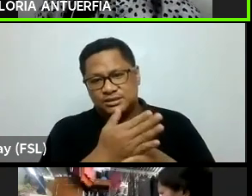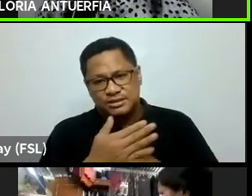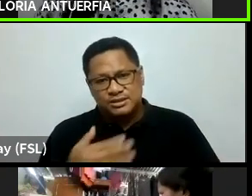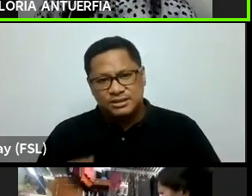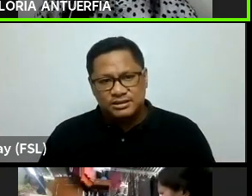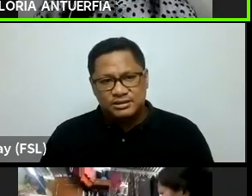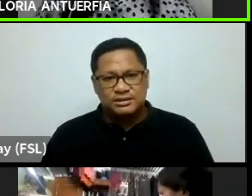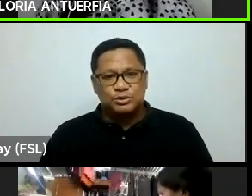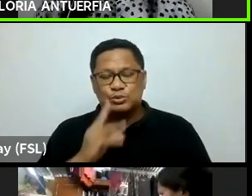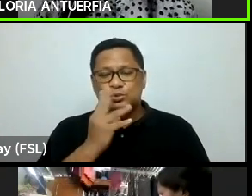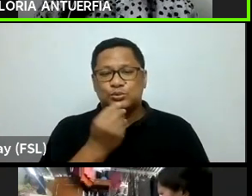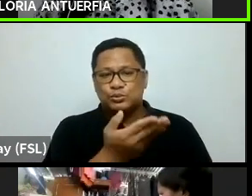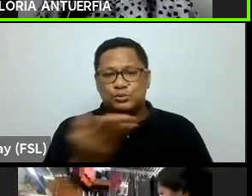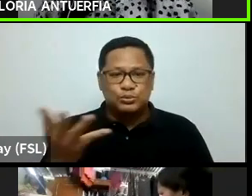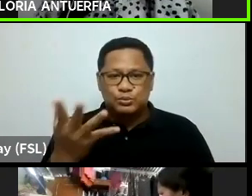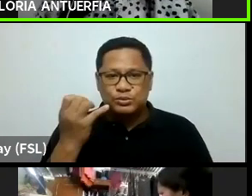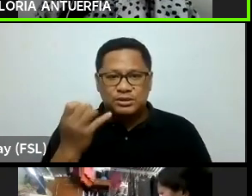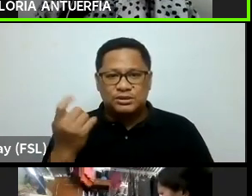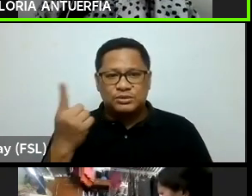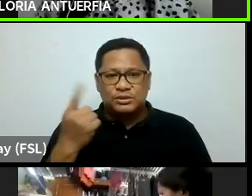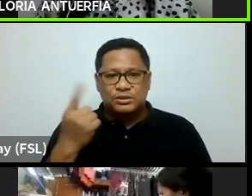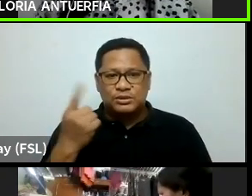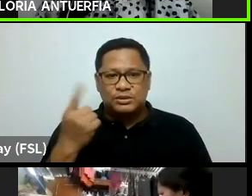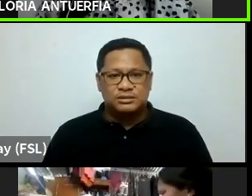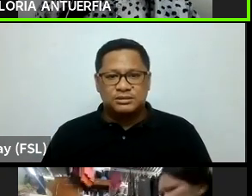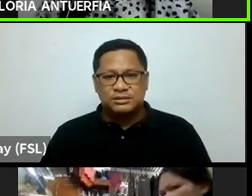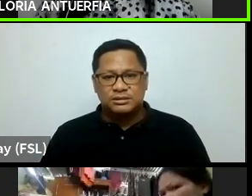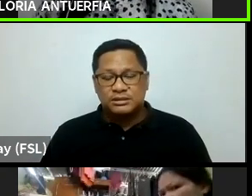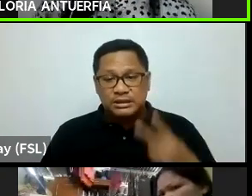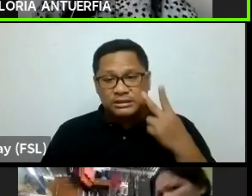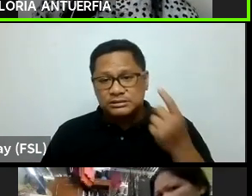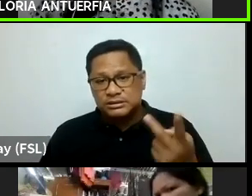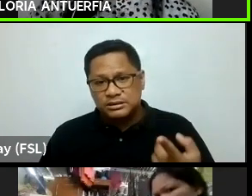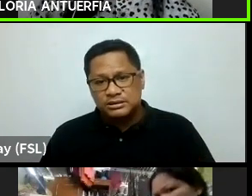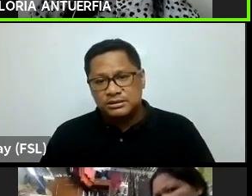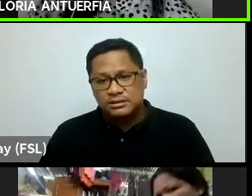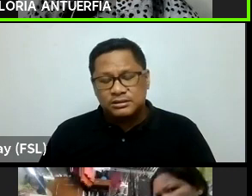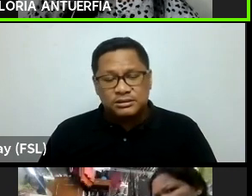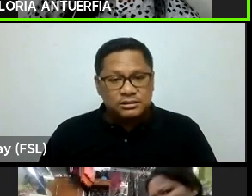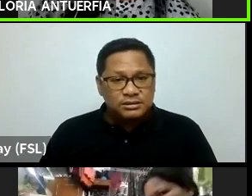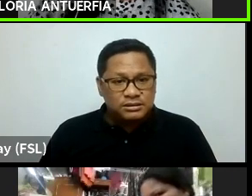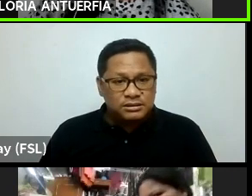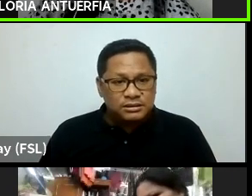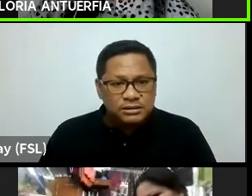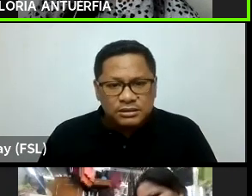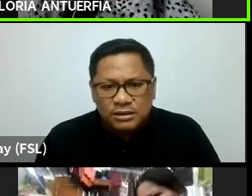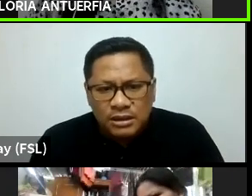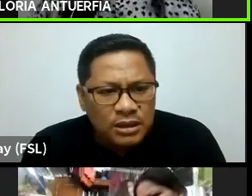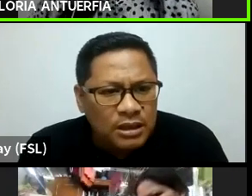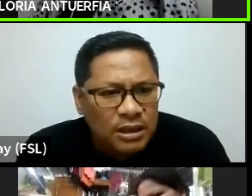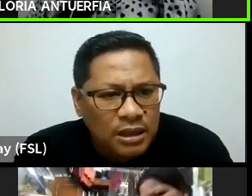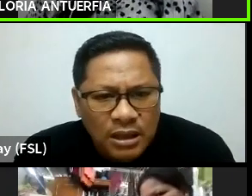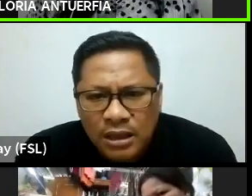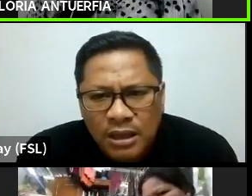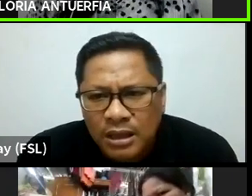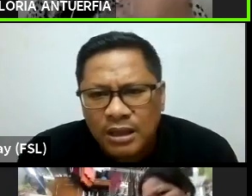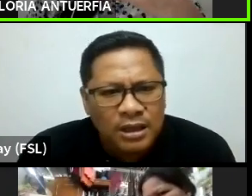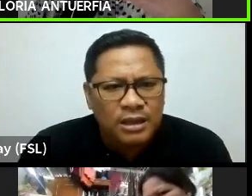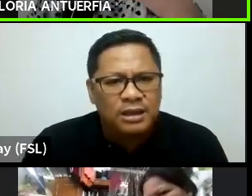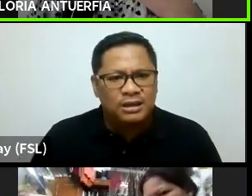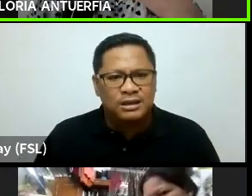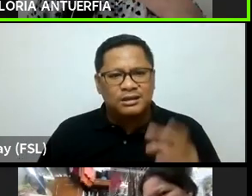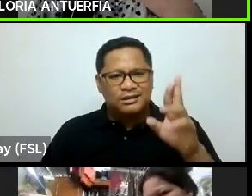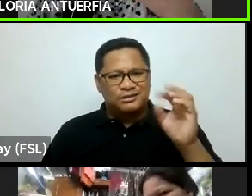Sino pang pwede natin. At nakita ko kanina si Rom Cumagun ulit. And then